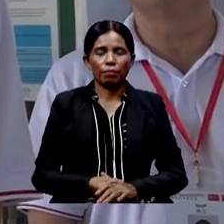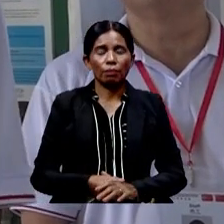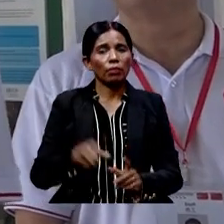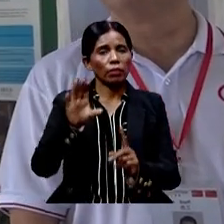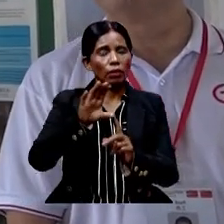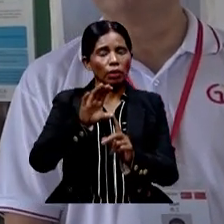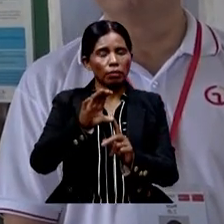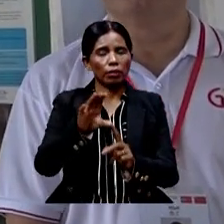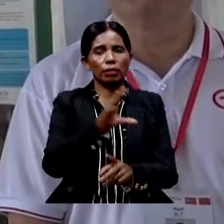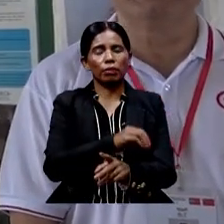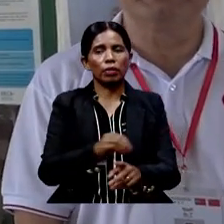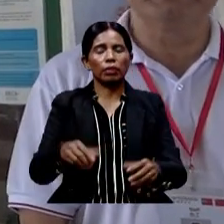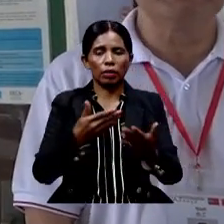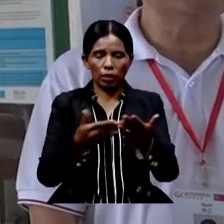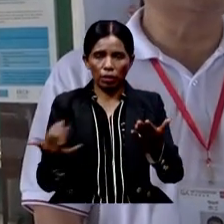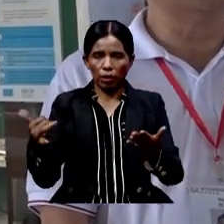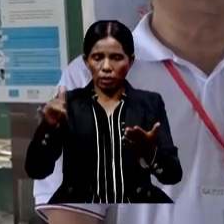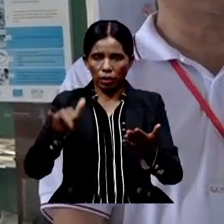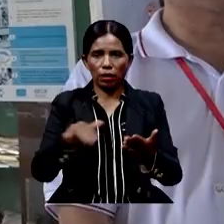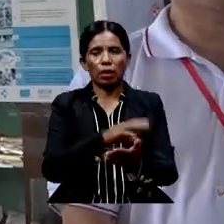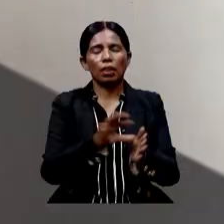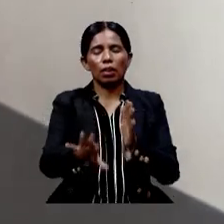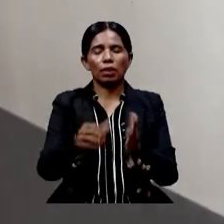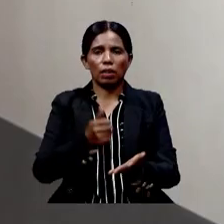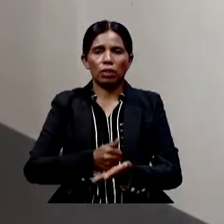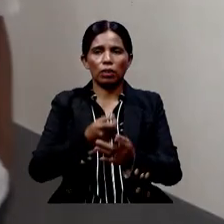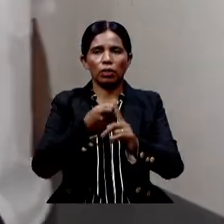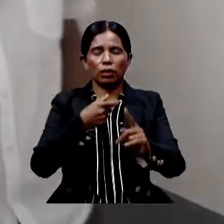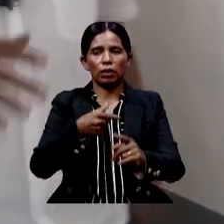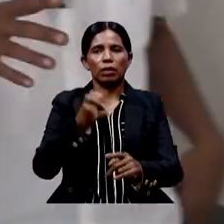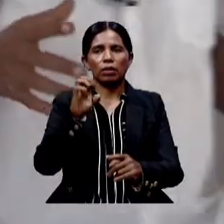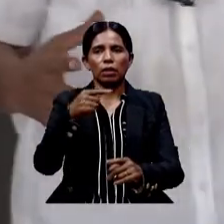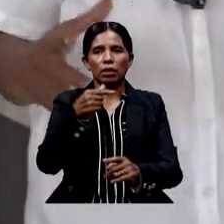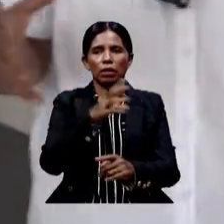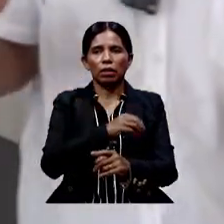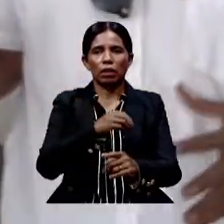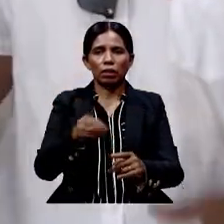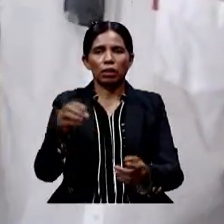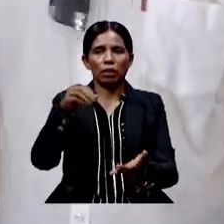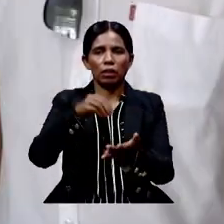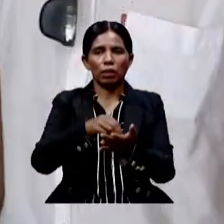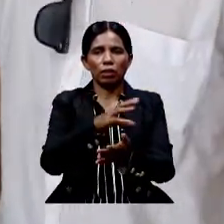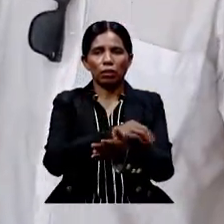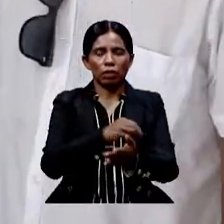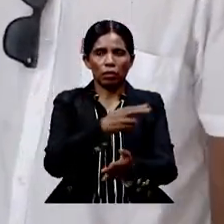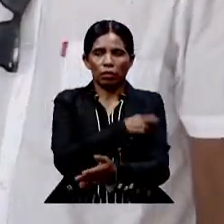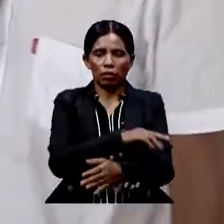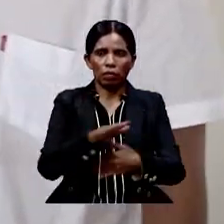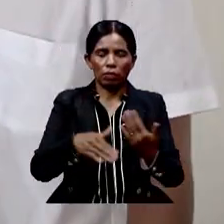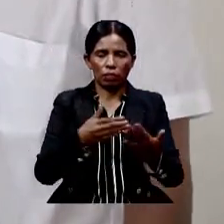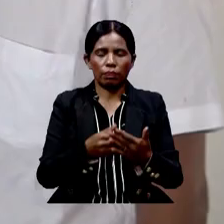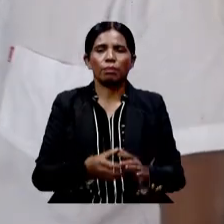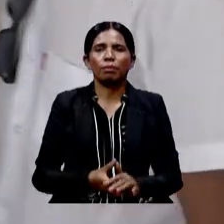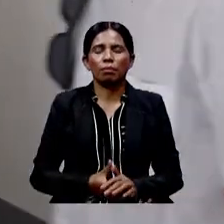Saúde Atabai Hateten, equipamento Hiraknebe Hetan Apoio Husi Zigesis Foundation, Setau Ia Centro Saúde. Ini adalah